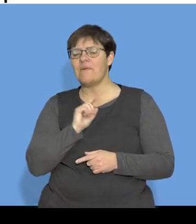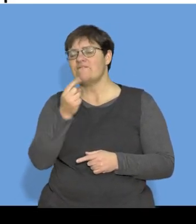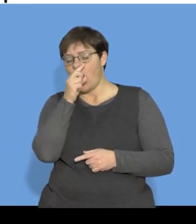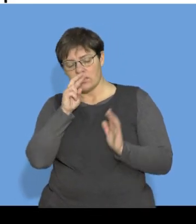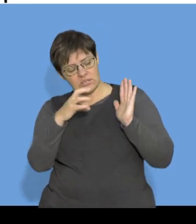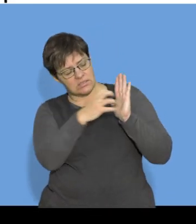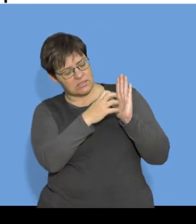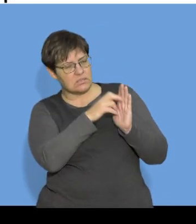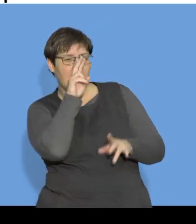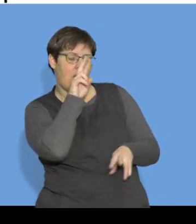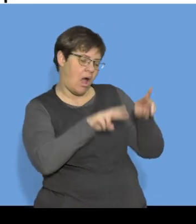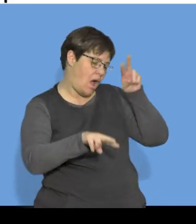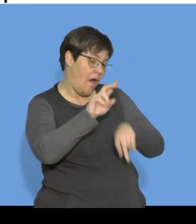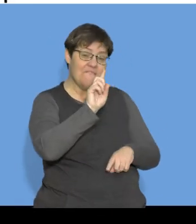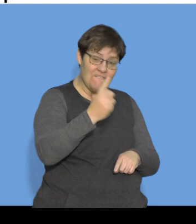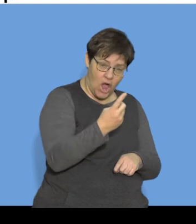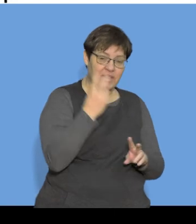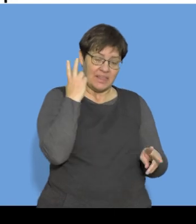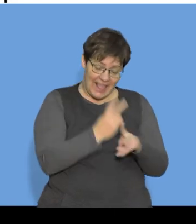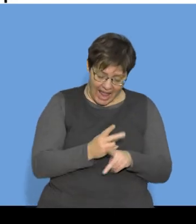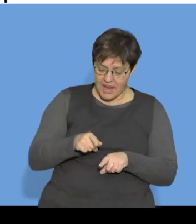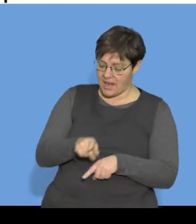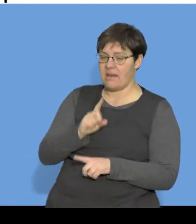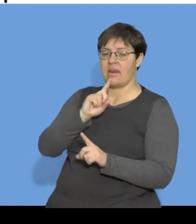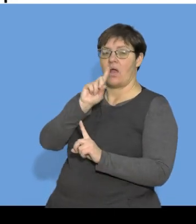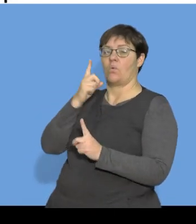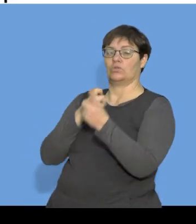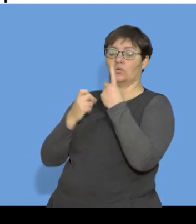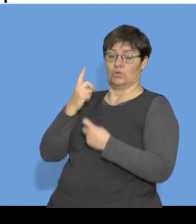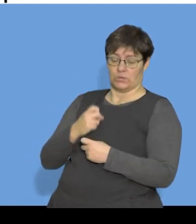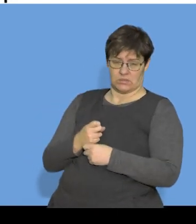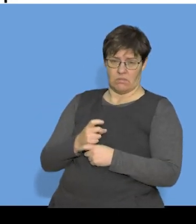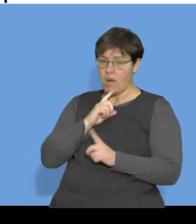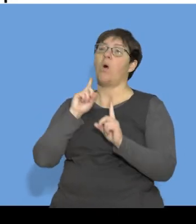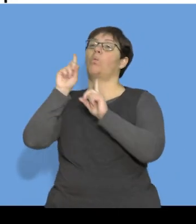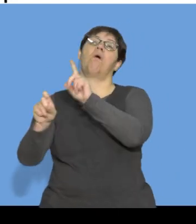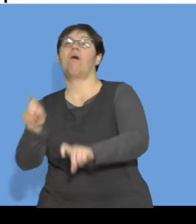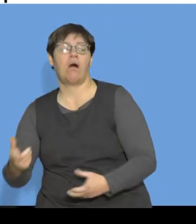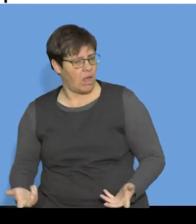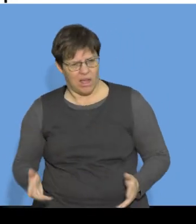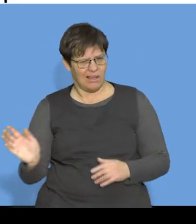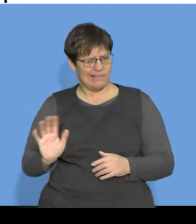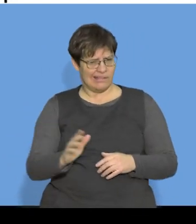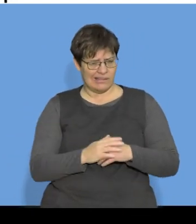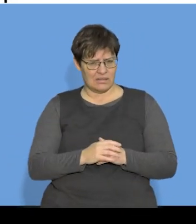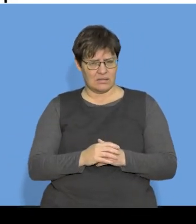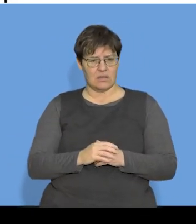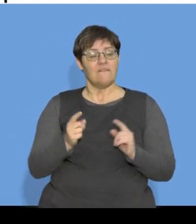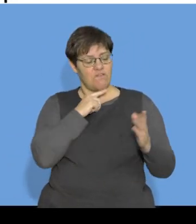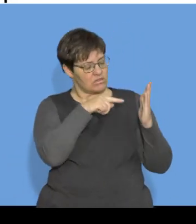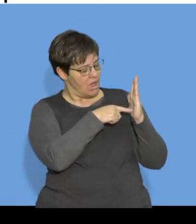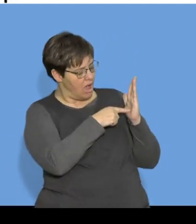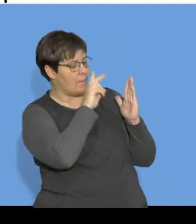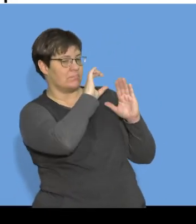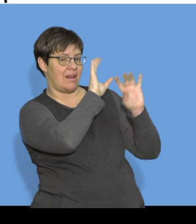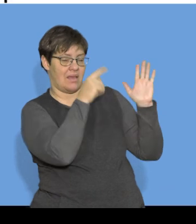don't forget you have to study the diagram for you to be able to answer the questions. So the first question there,